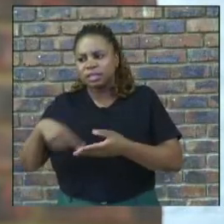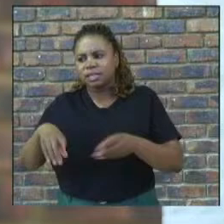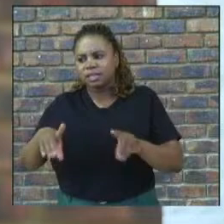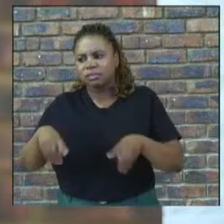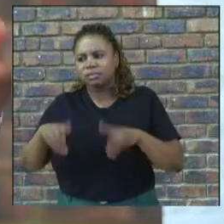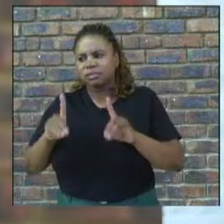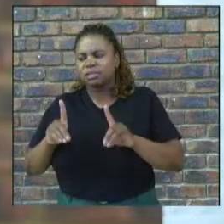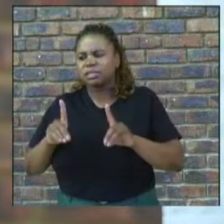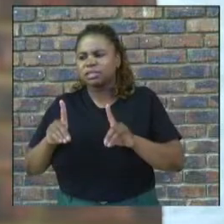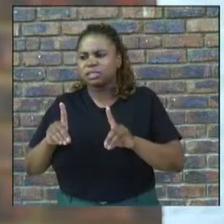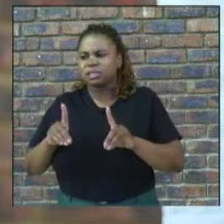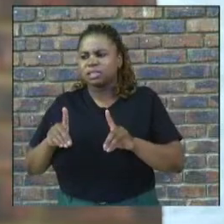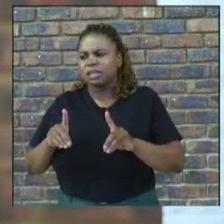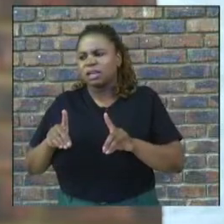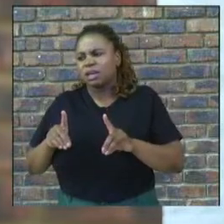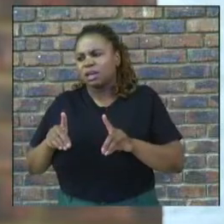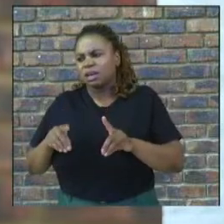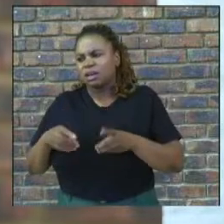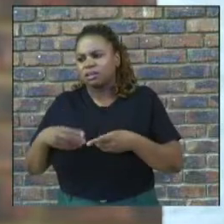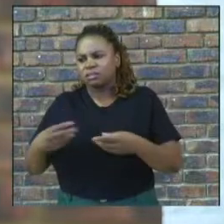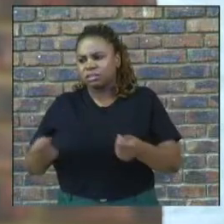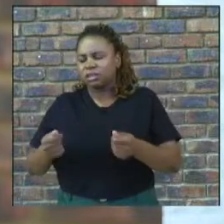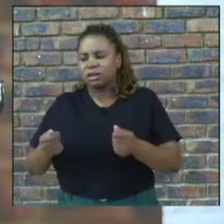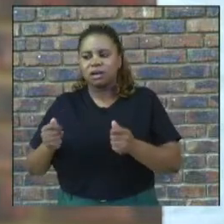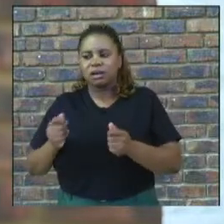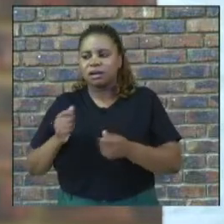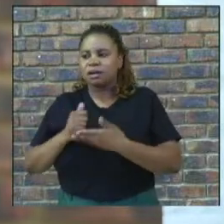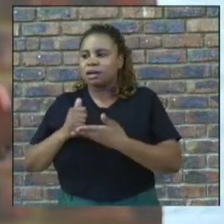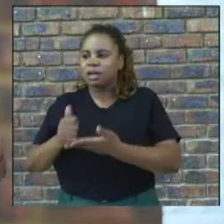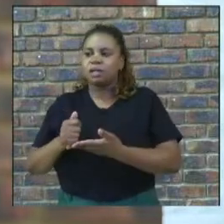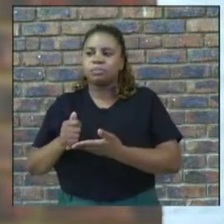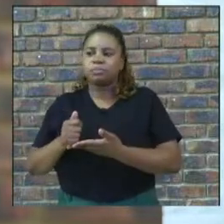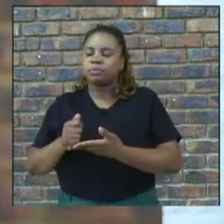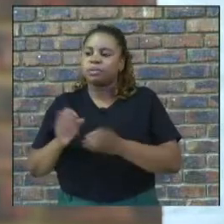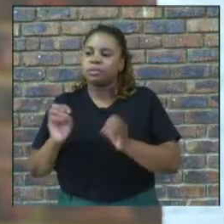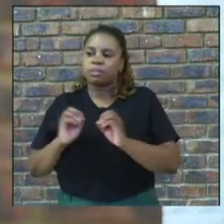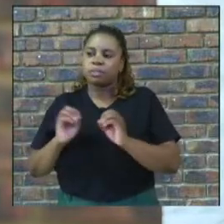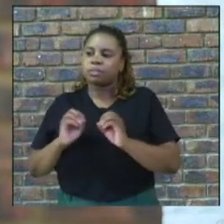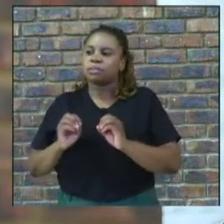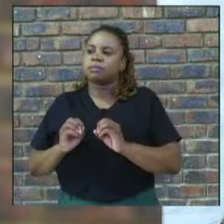a quick response might not necessarily build confidence.